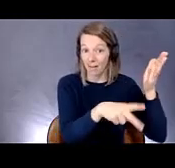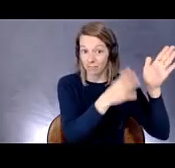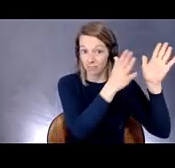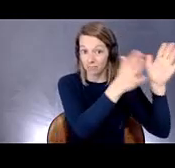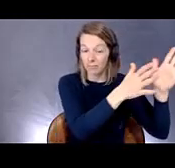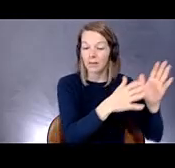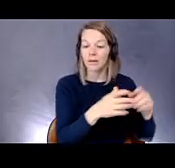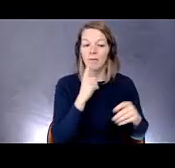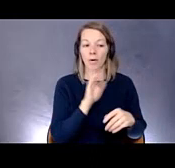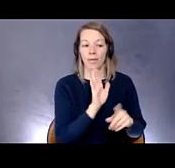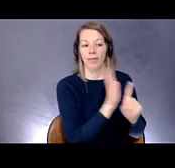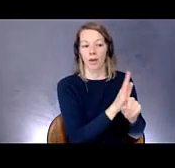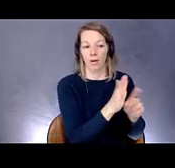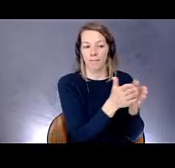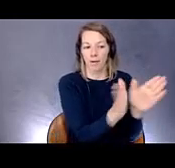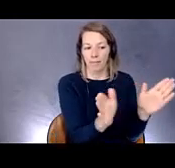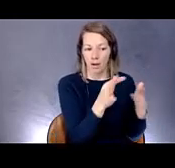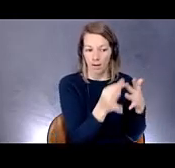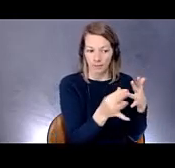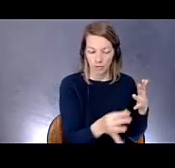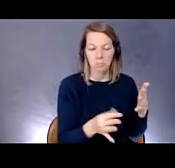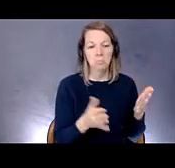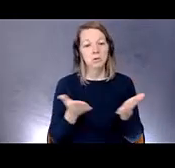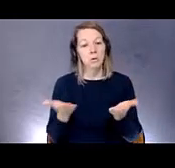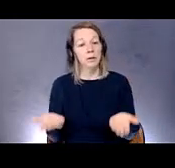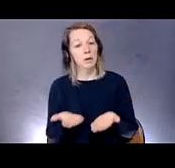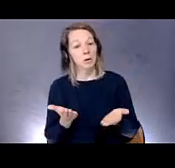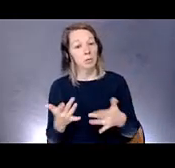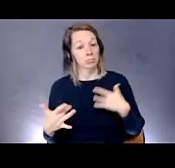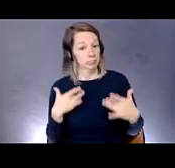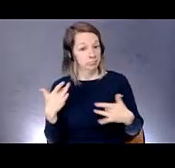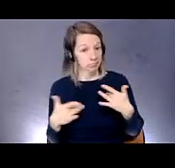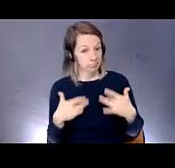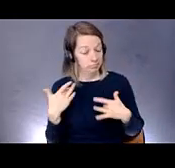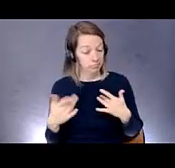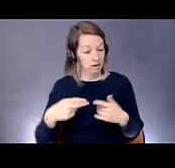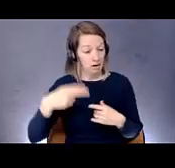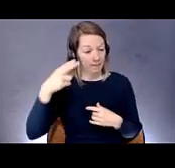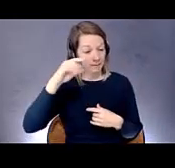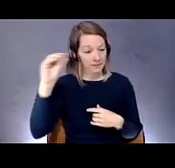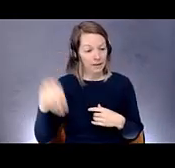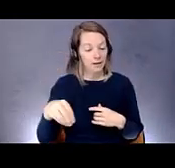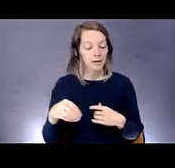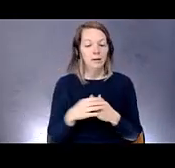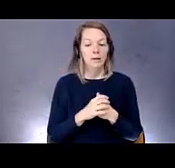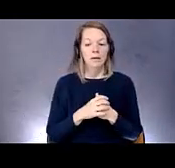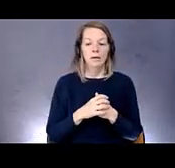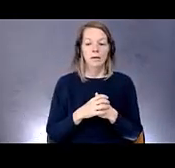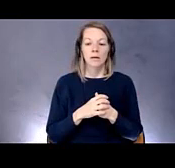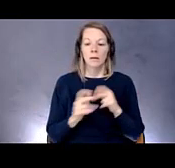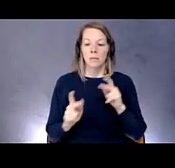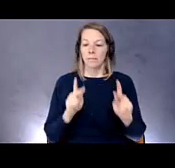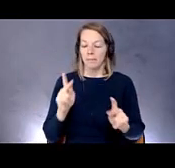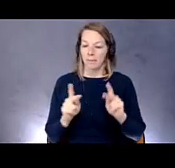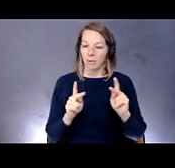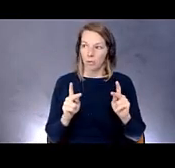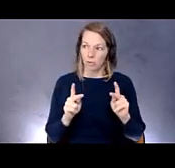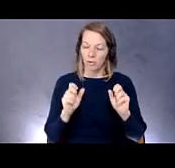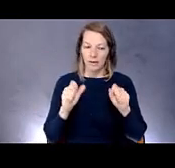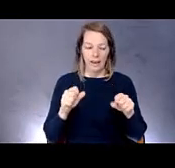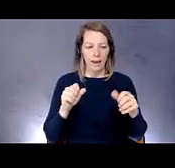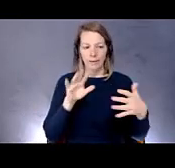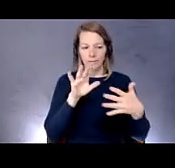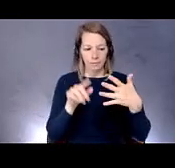to their public option product. So we're very excited about that. We know that means that people, if they can find the